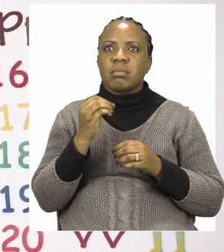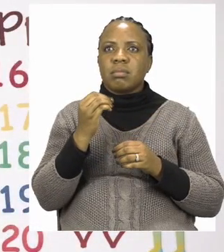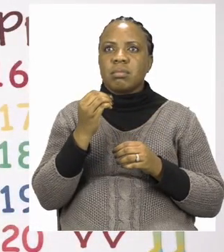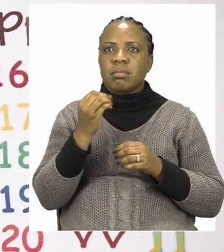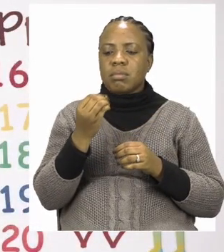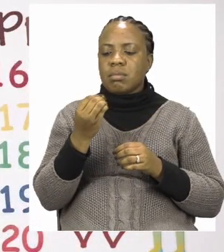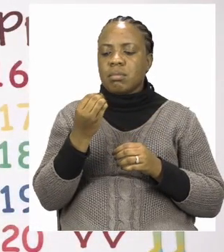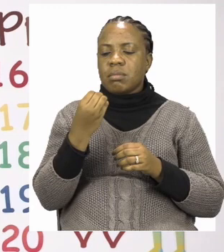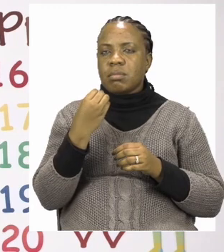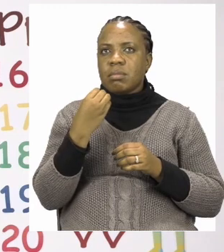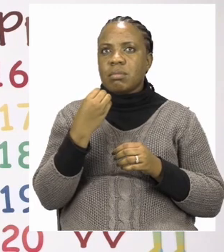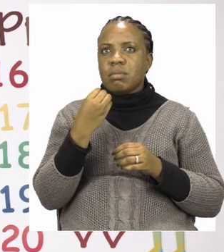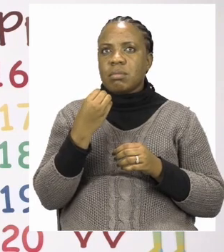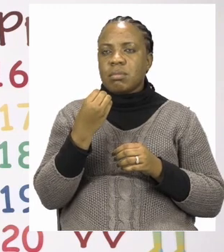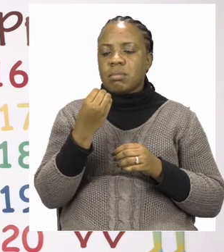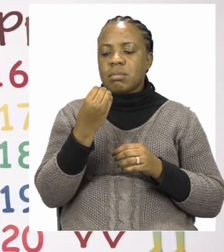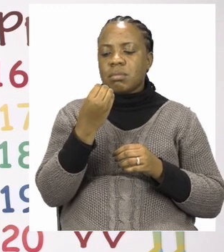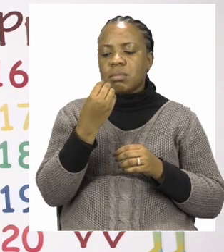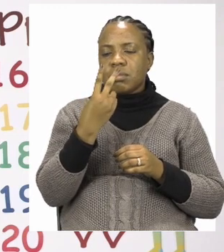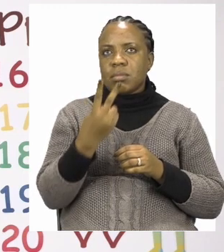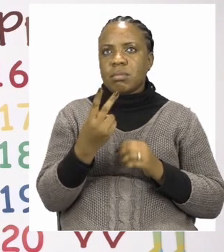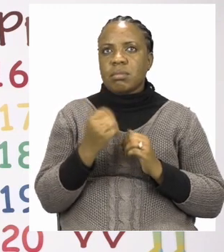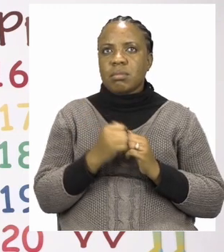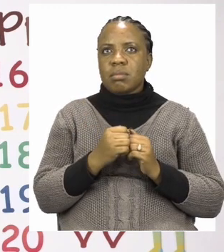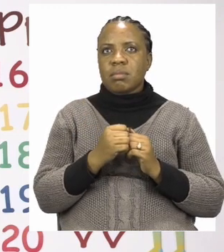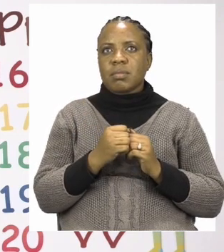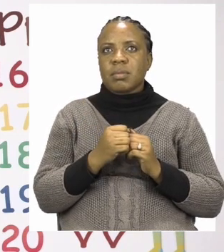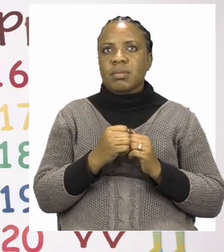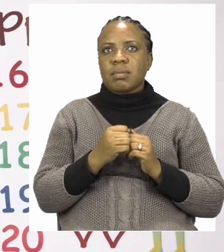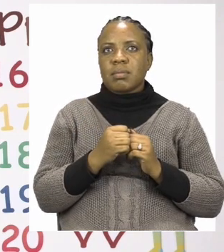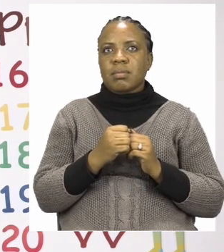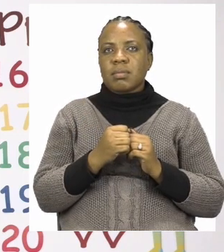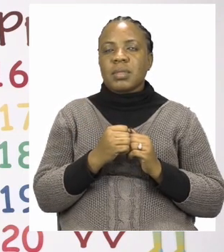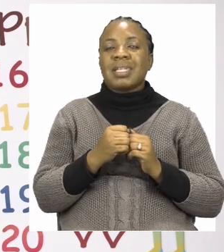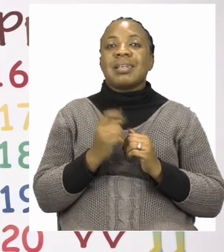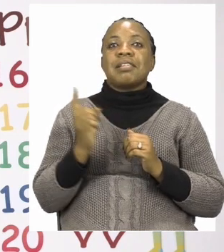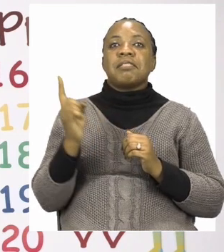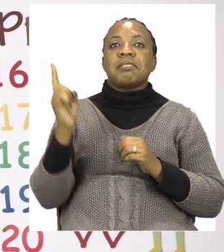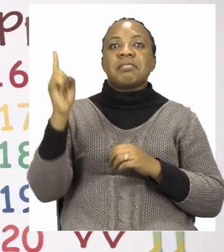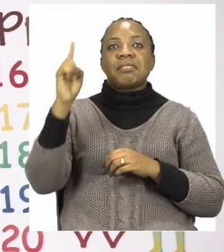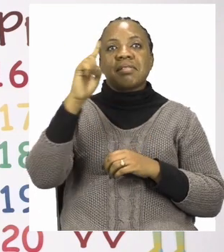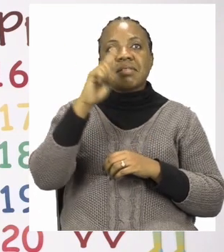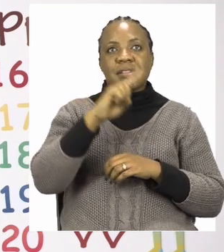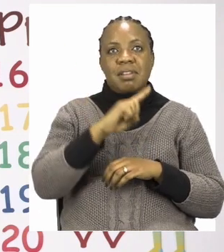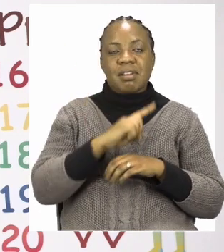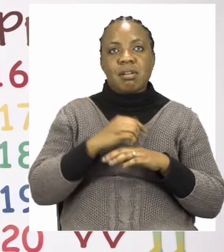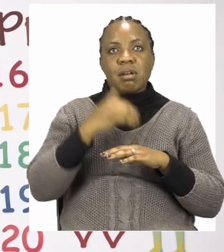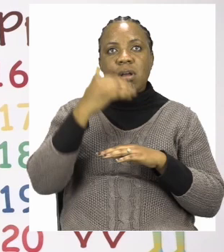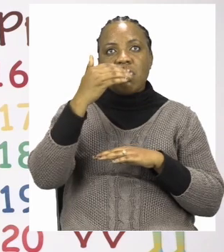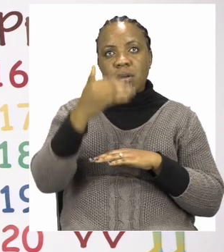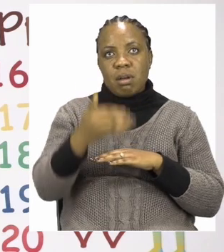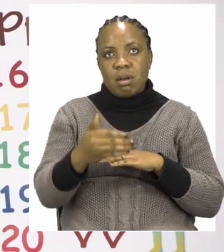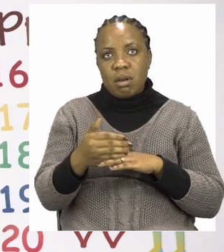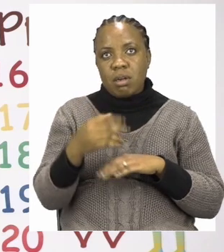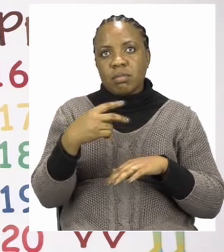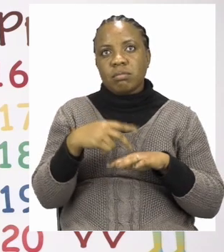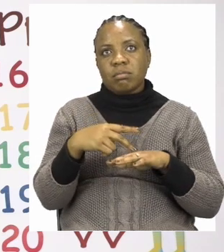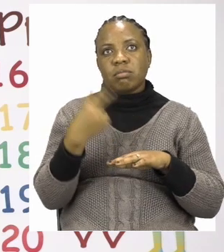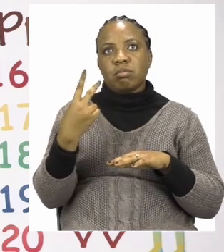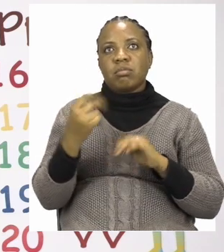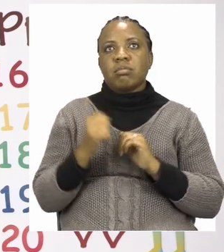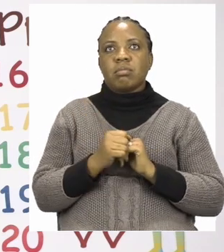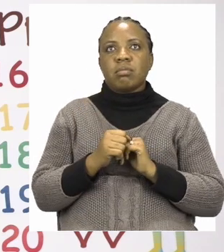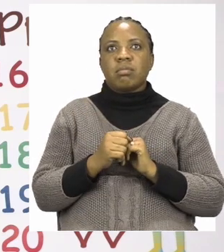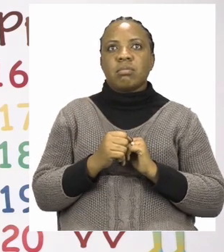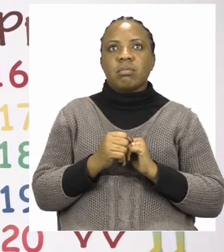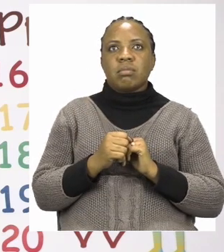the day after Tuesday. Now, if you look carefully on the board, I have the days of the week as well. So